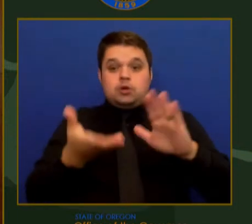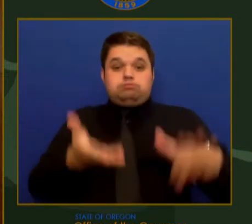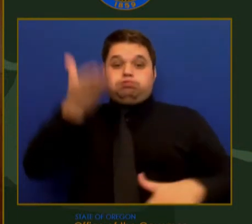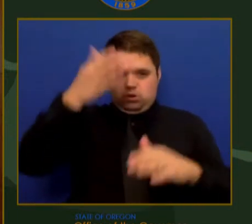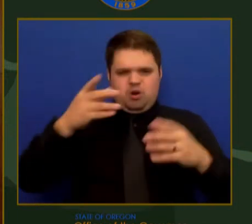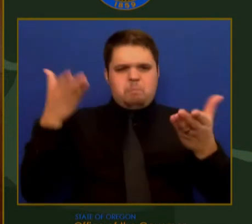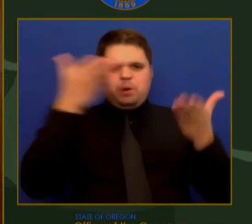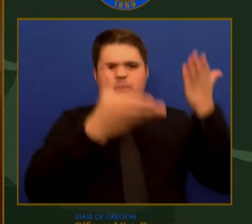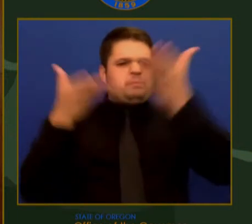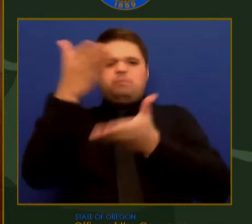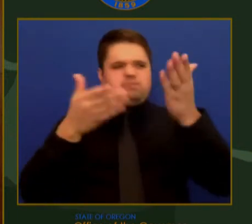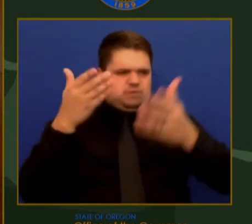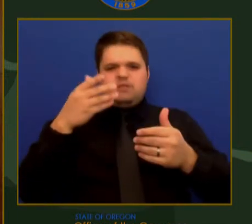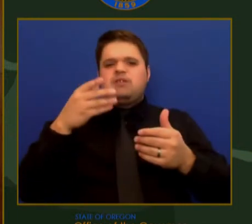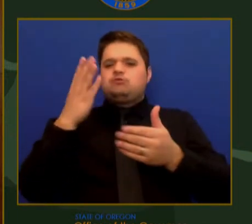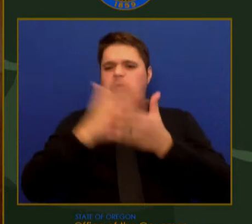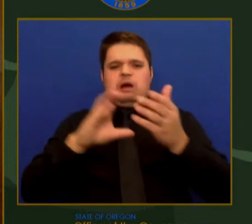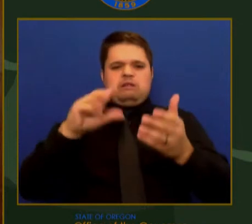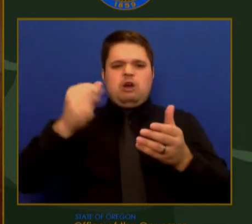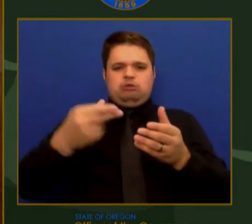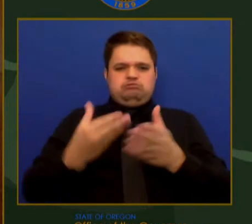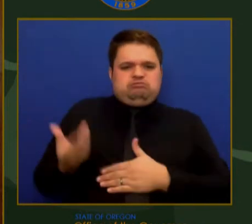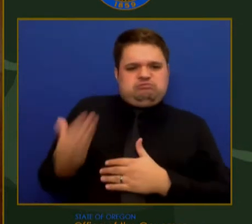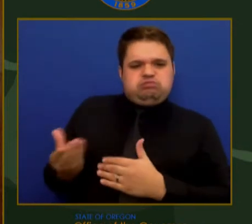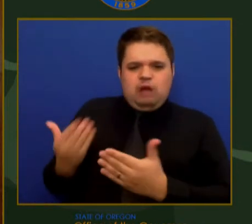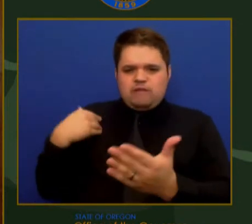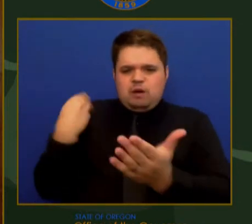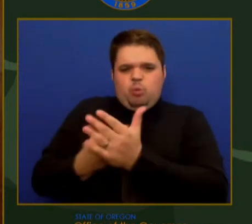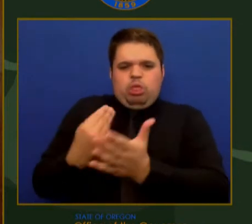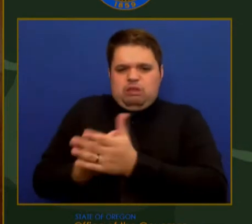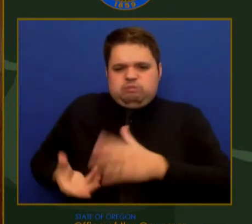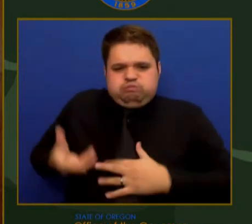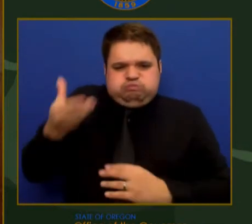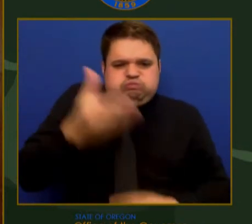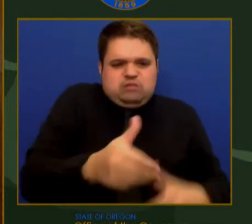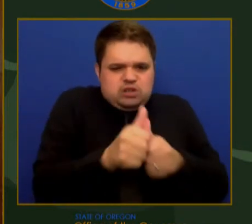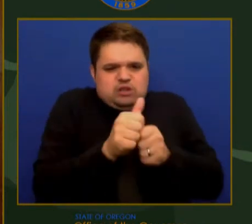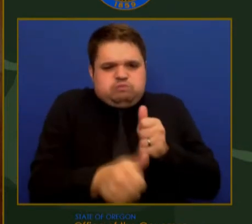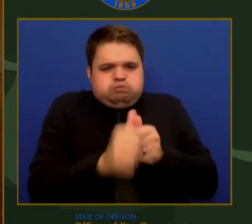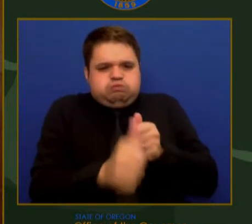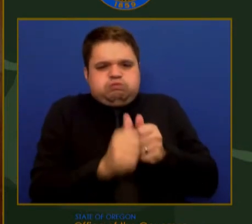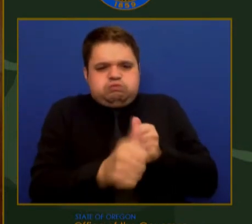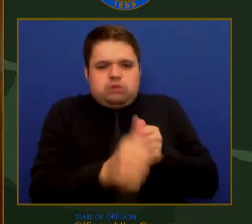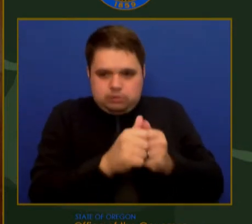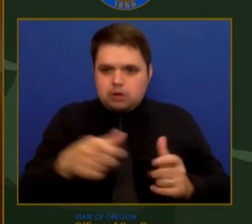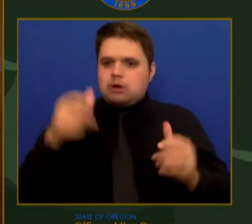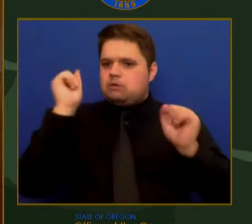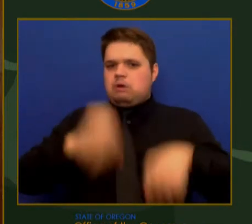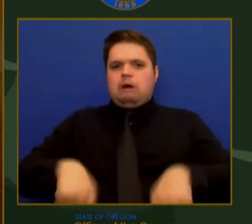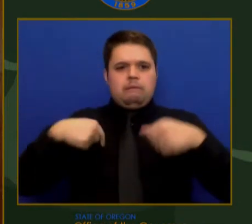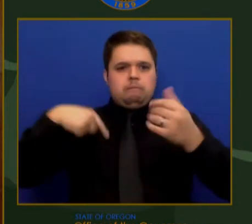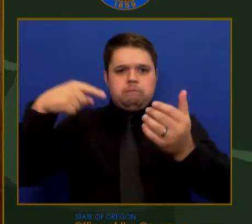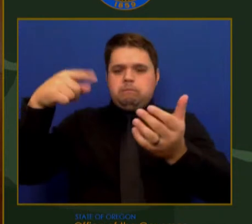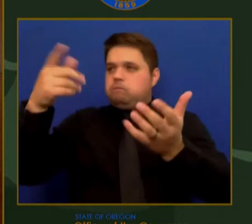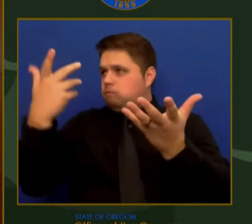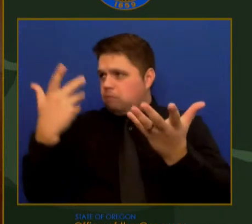first-time homeowners are priced out of home ownership, putting more pressure on rentals. In downtown